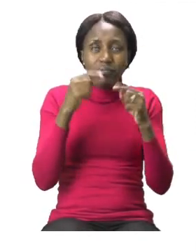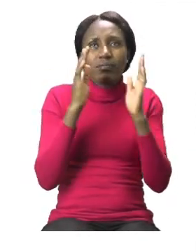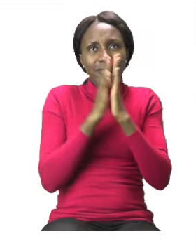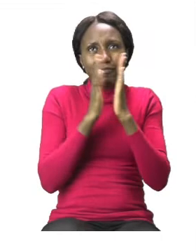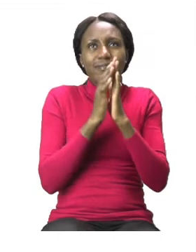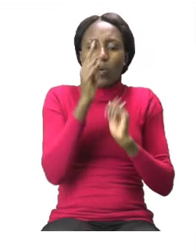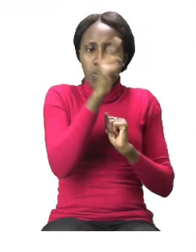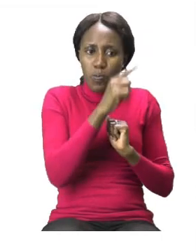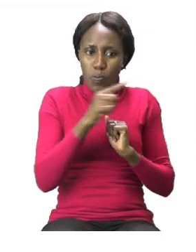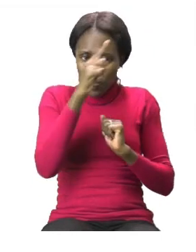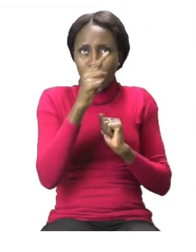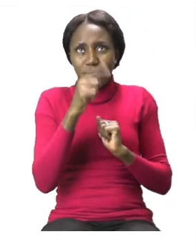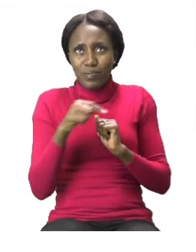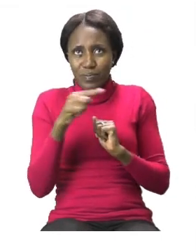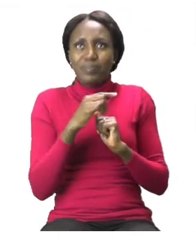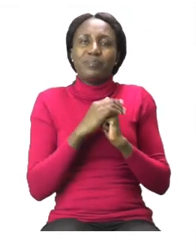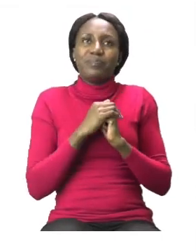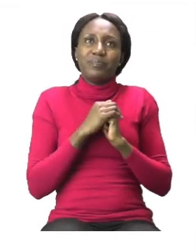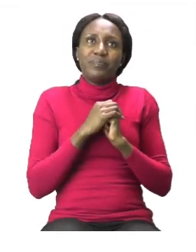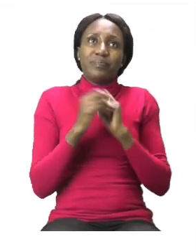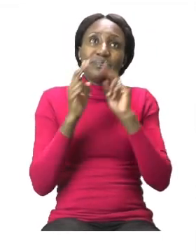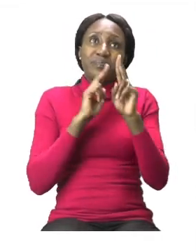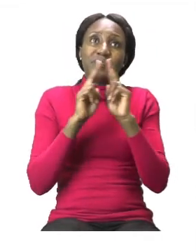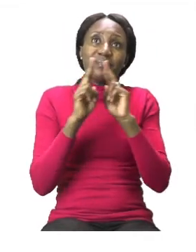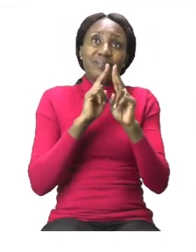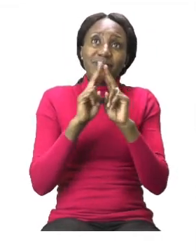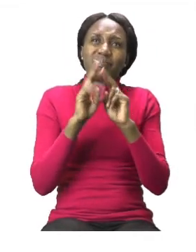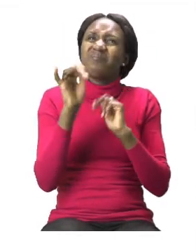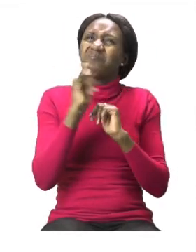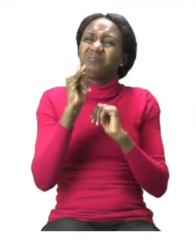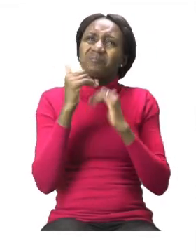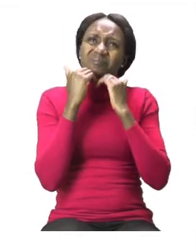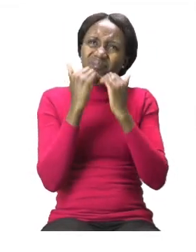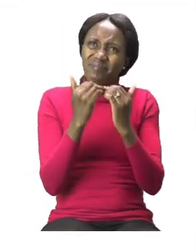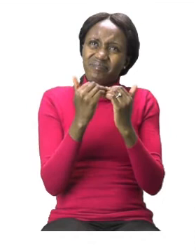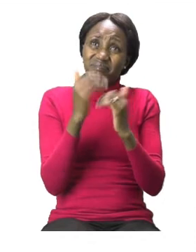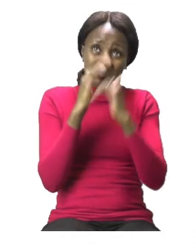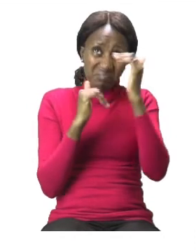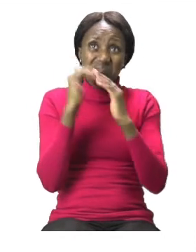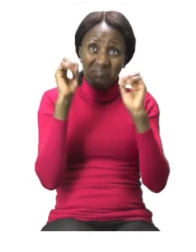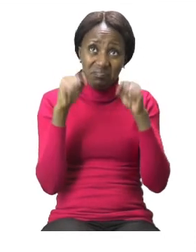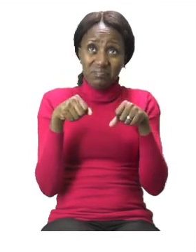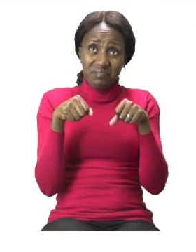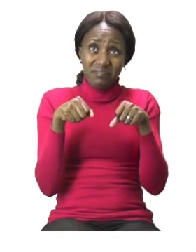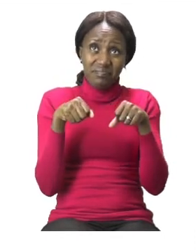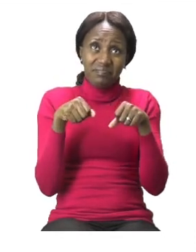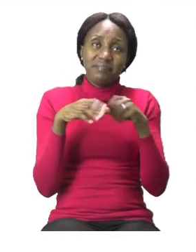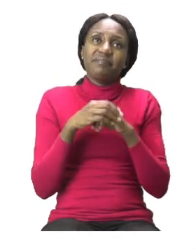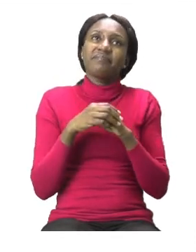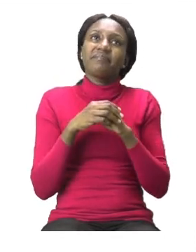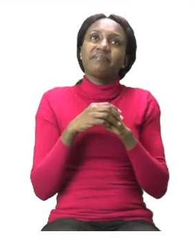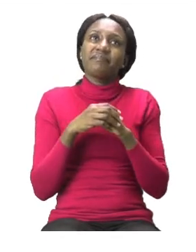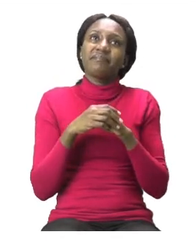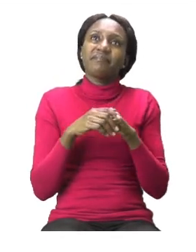So, we're going to discuss each and every one and see if we can use it to build a house. The first thing that you